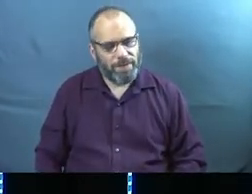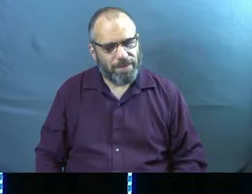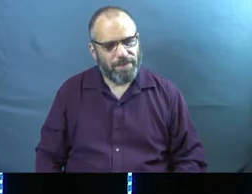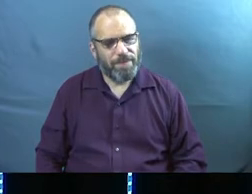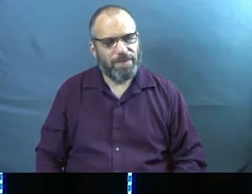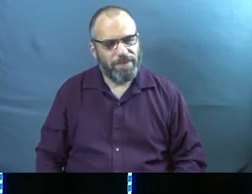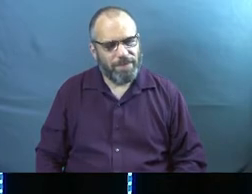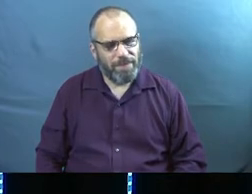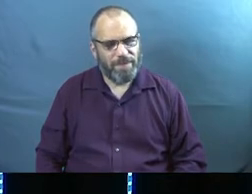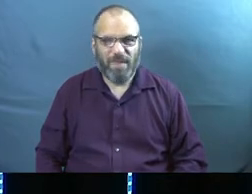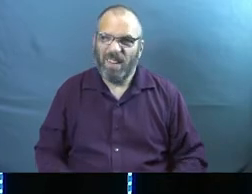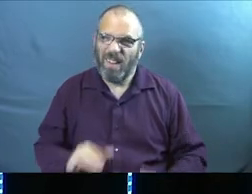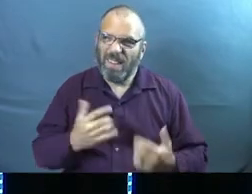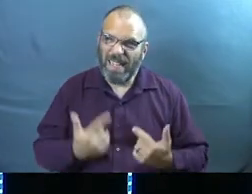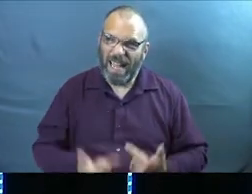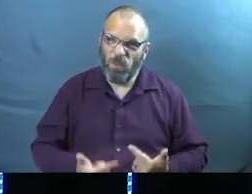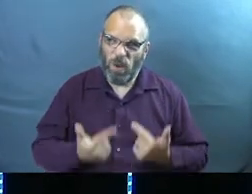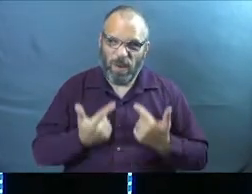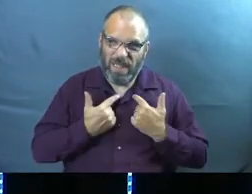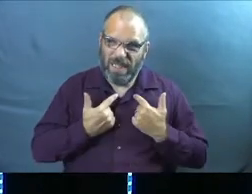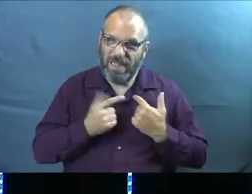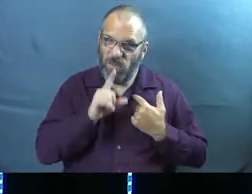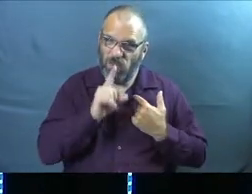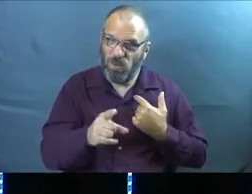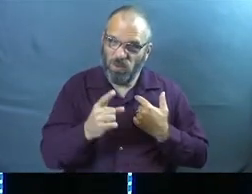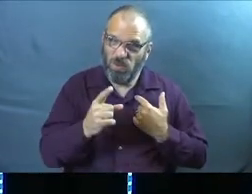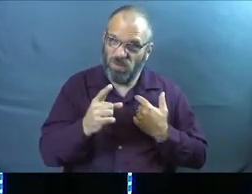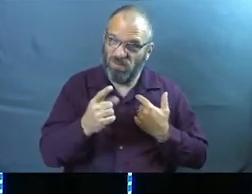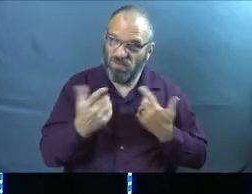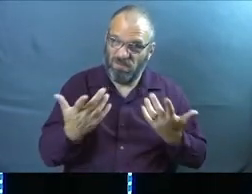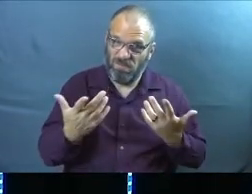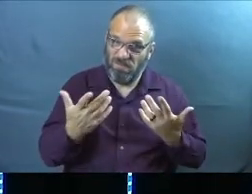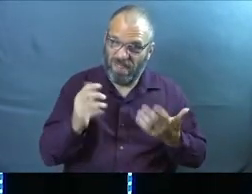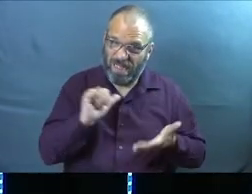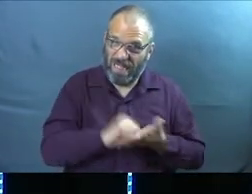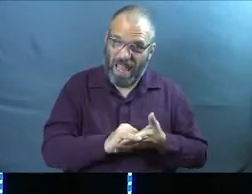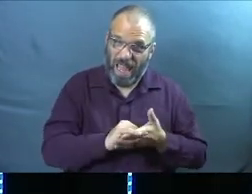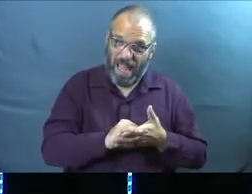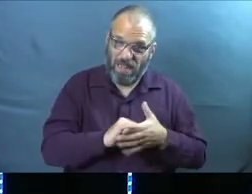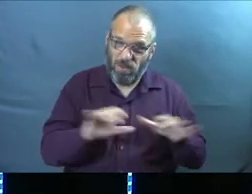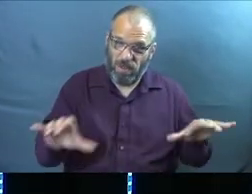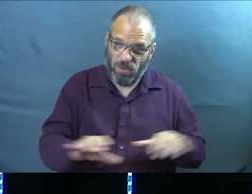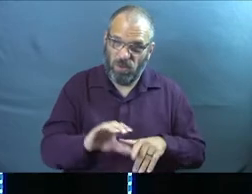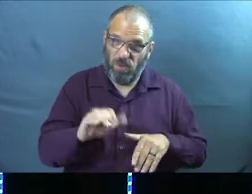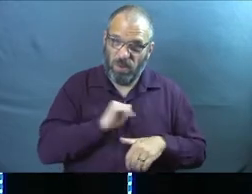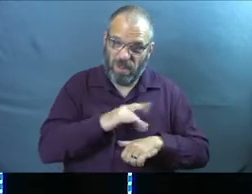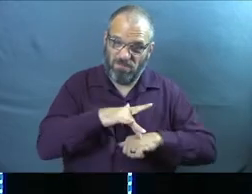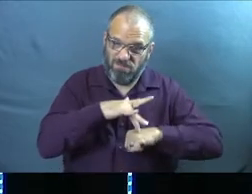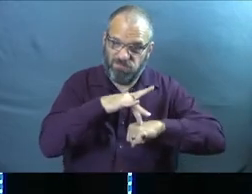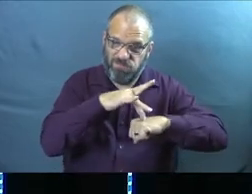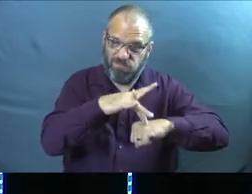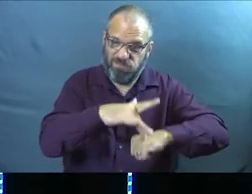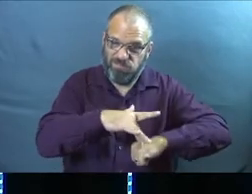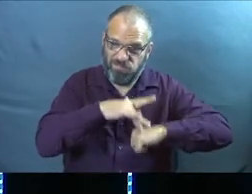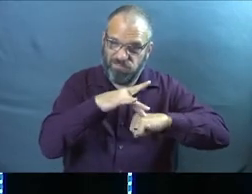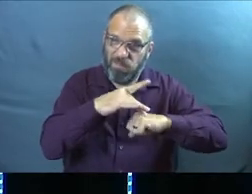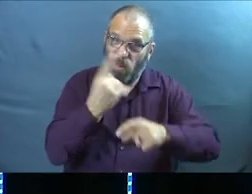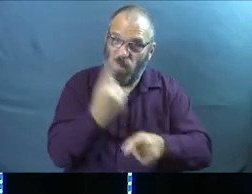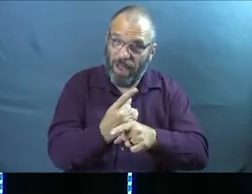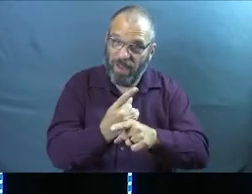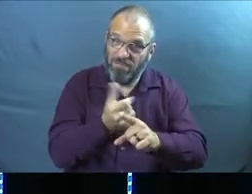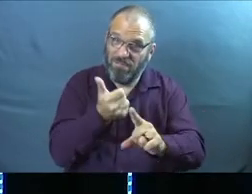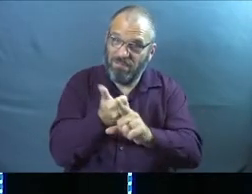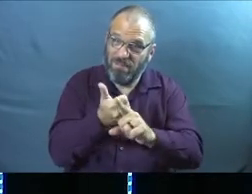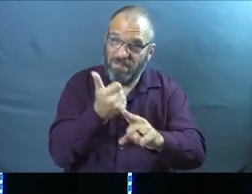Isn't this where we live, actually? Aren't these the things that we do to ourselves, actually?